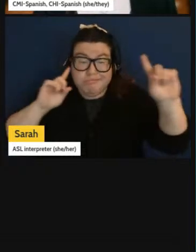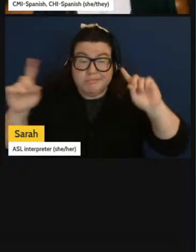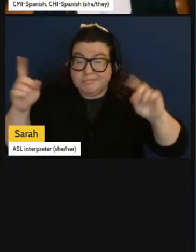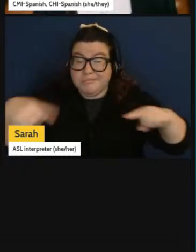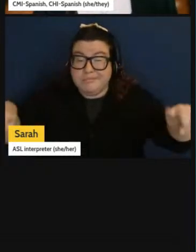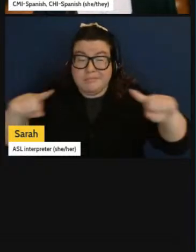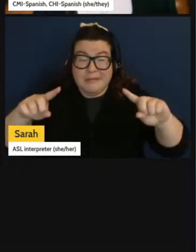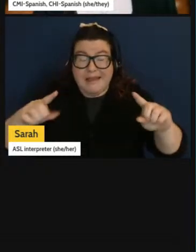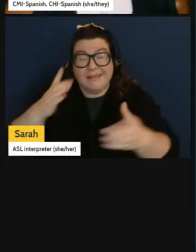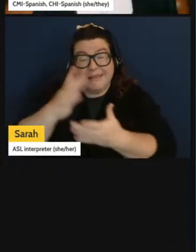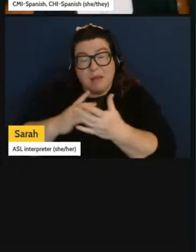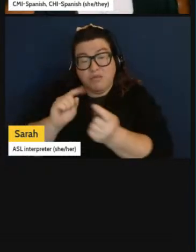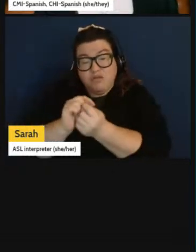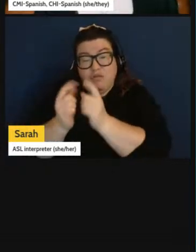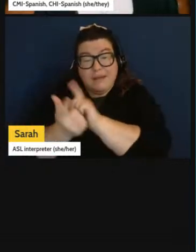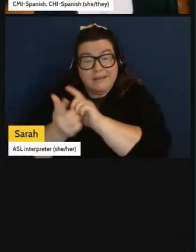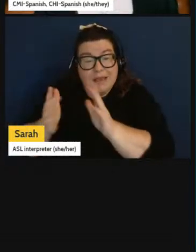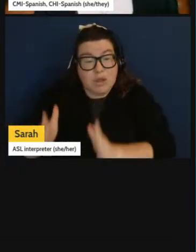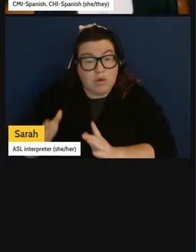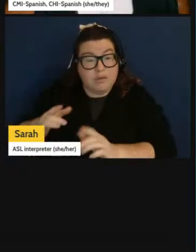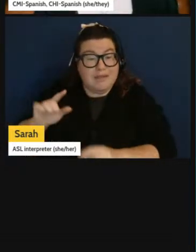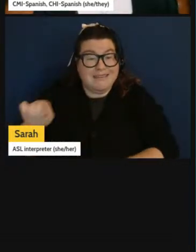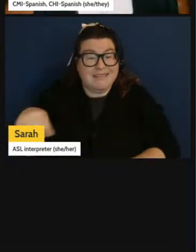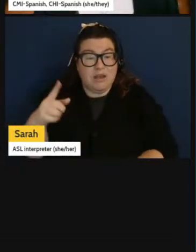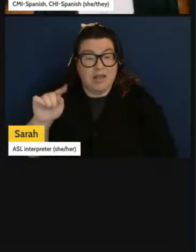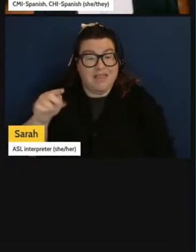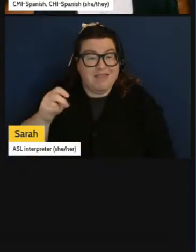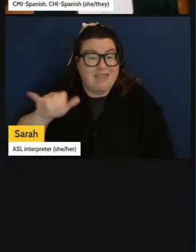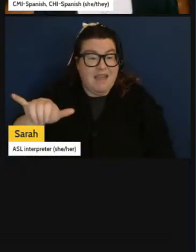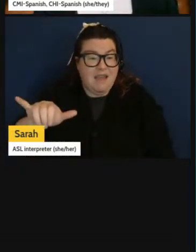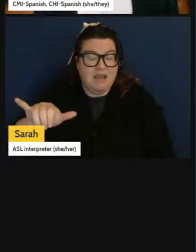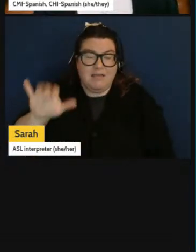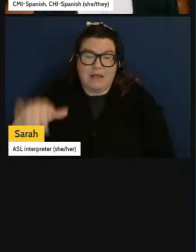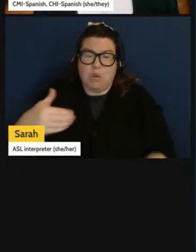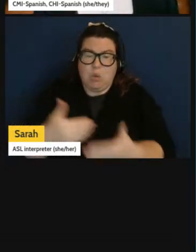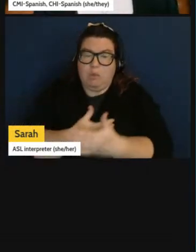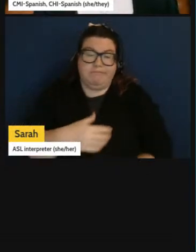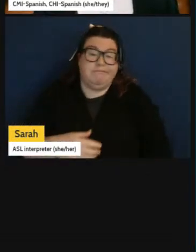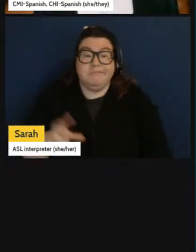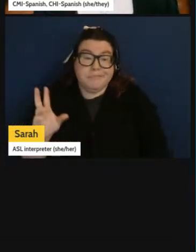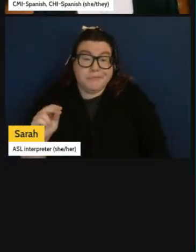even translators that the singular they is something new. It's not.